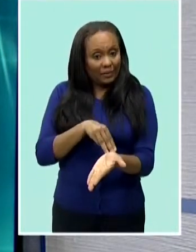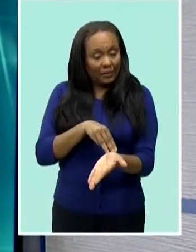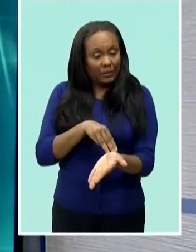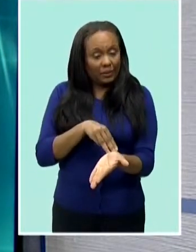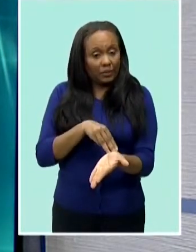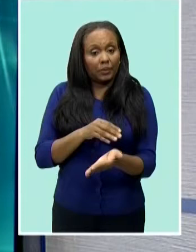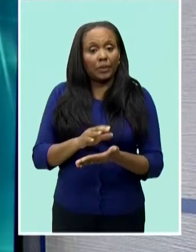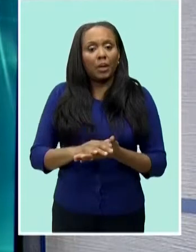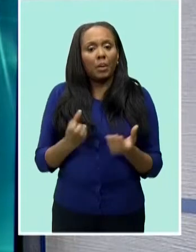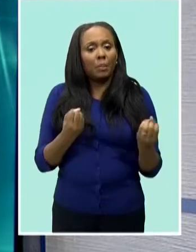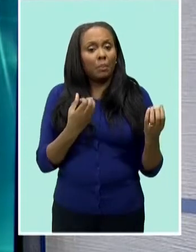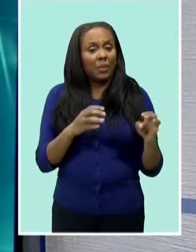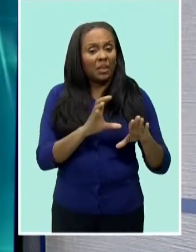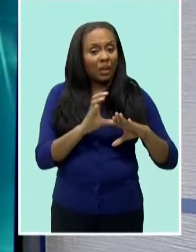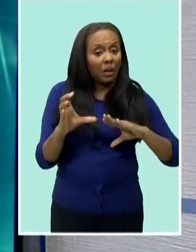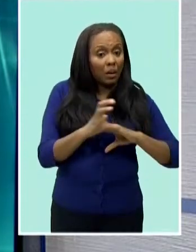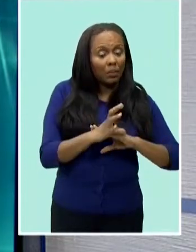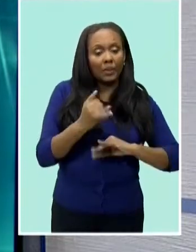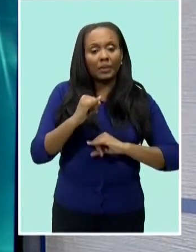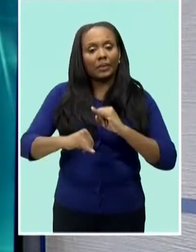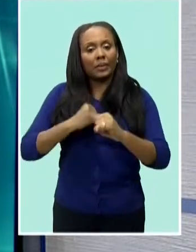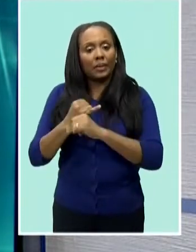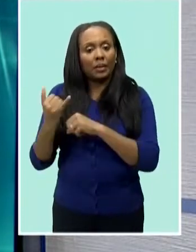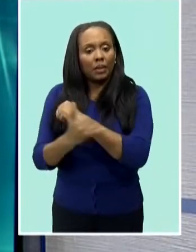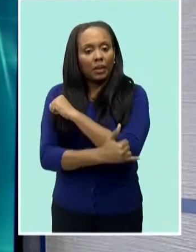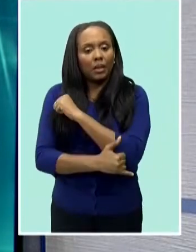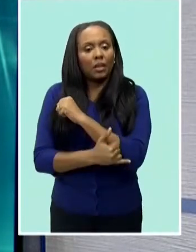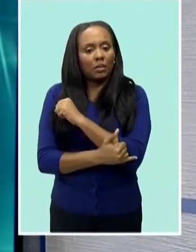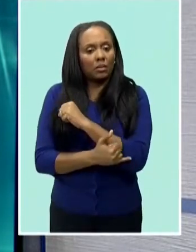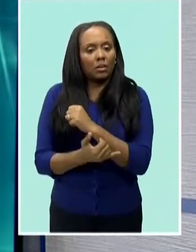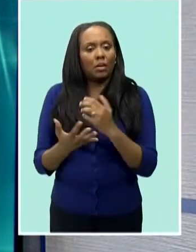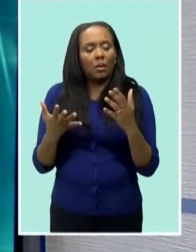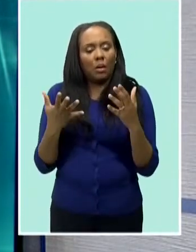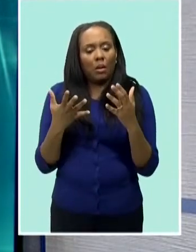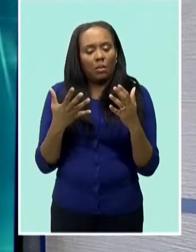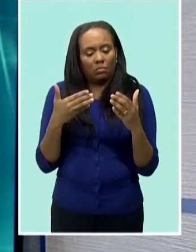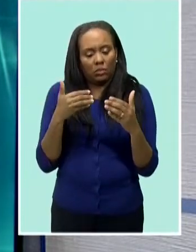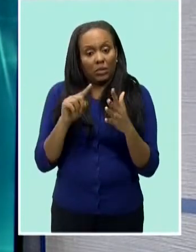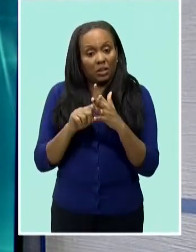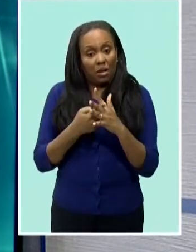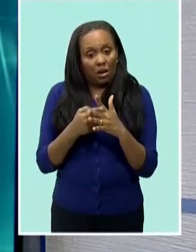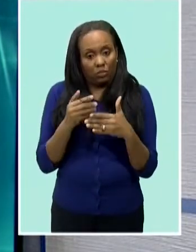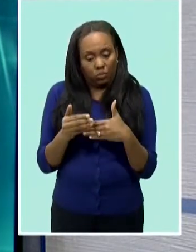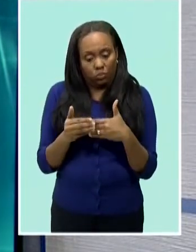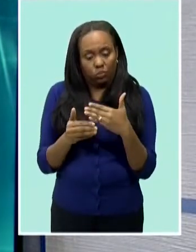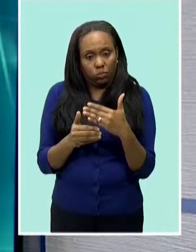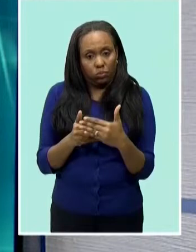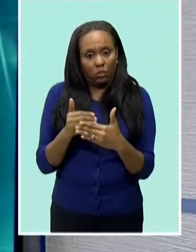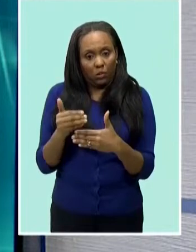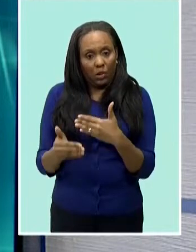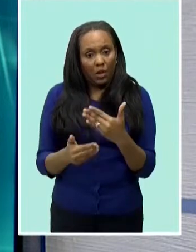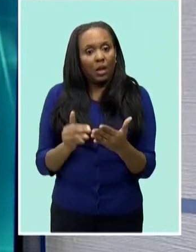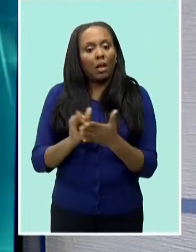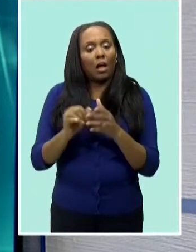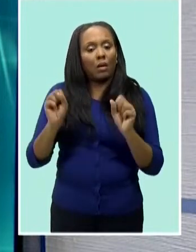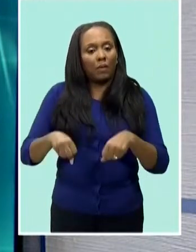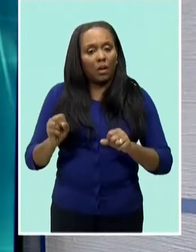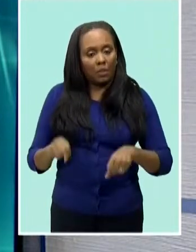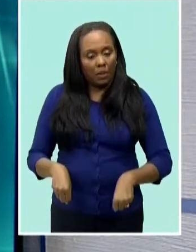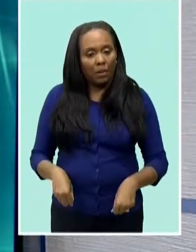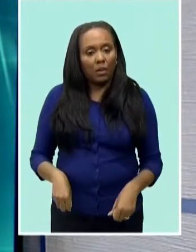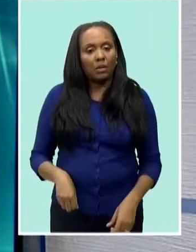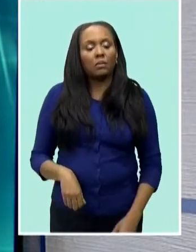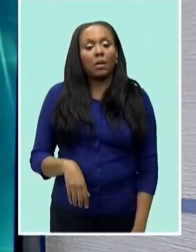Caribbean and international countries have already taken steps to maintain this herb more readily available to users.